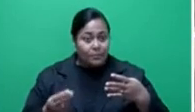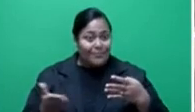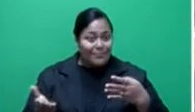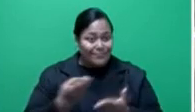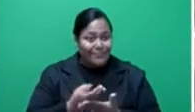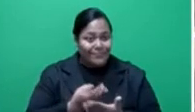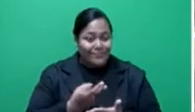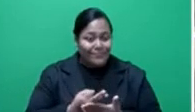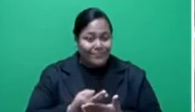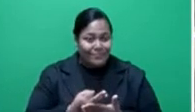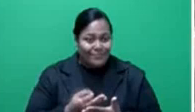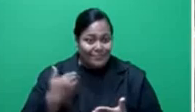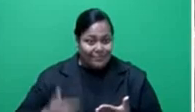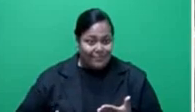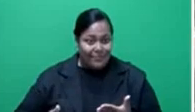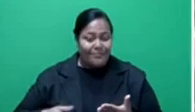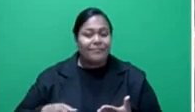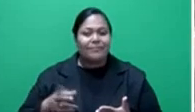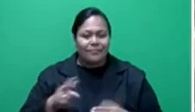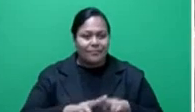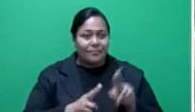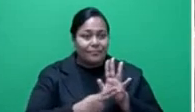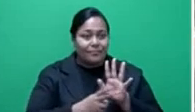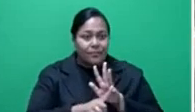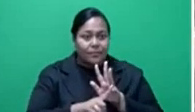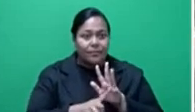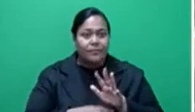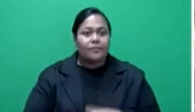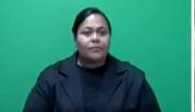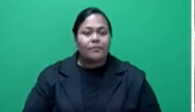financial aspects of FNU. Mr. Speaker, sir, the